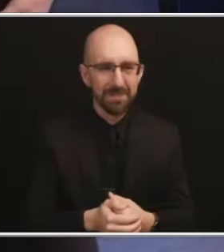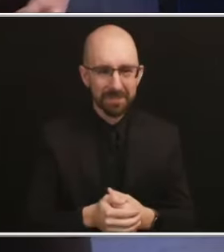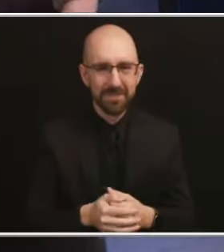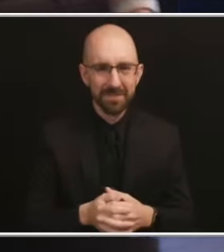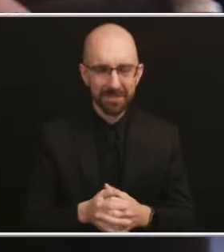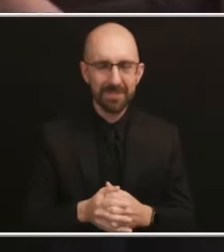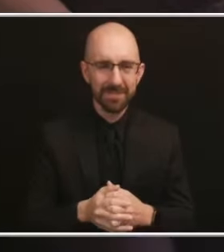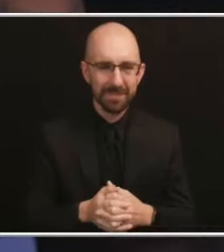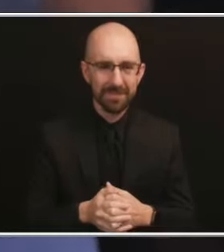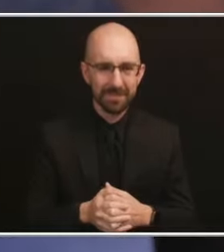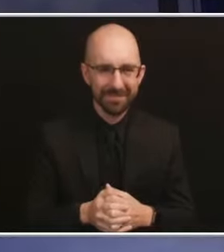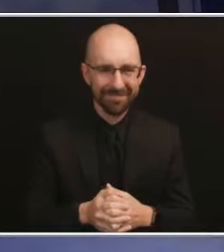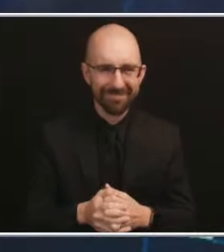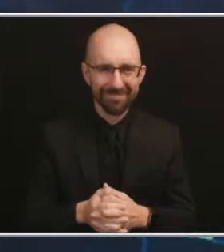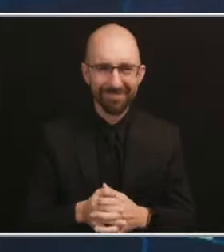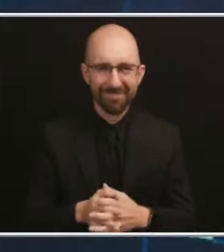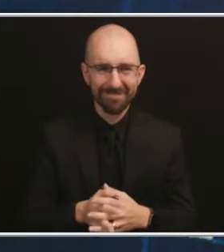shot. Thank you.